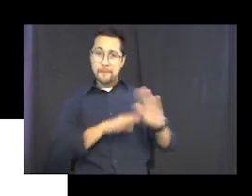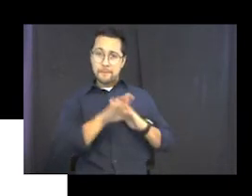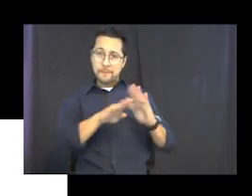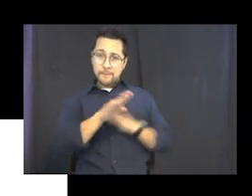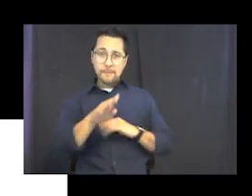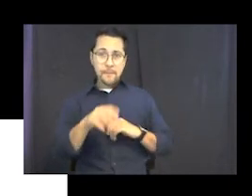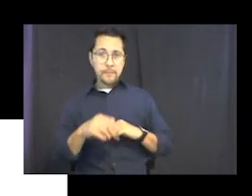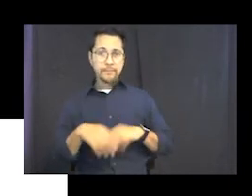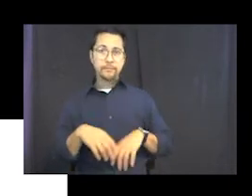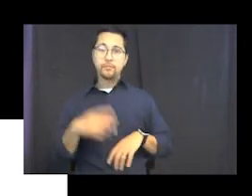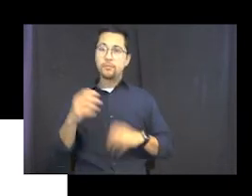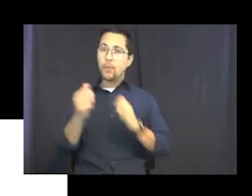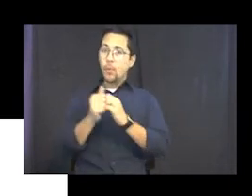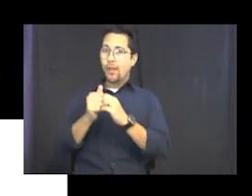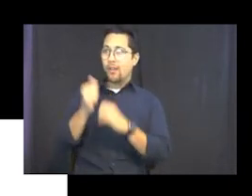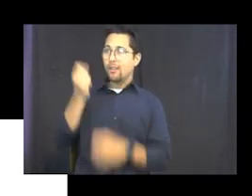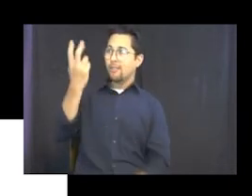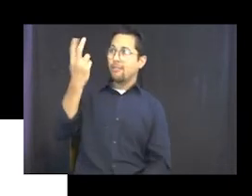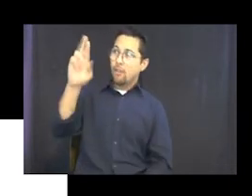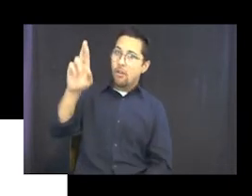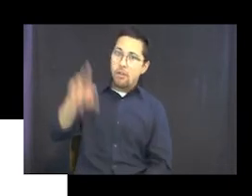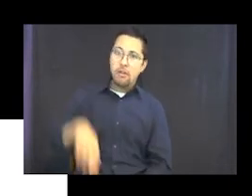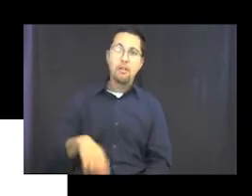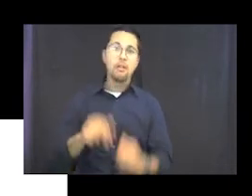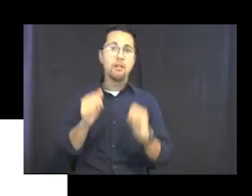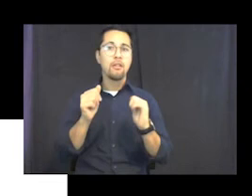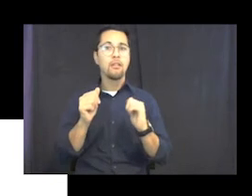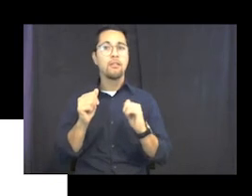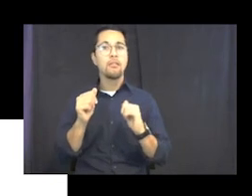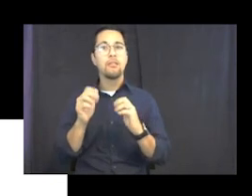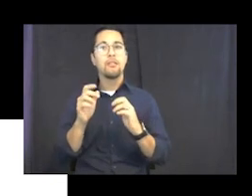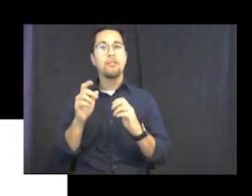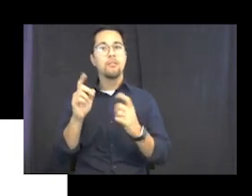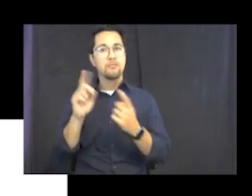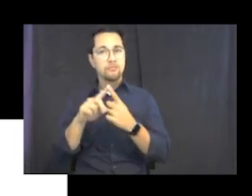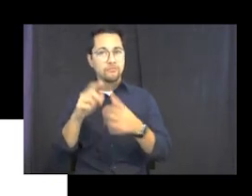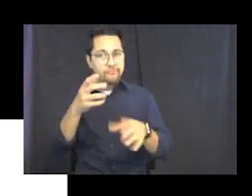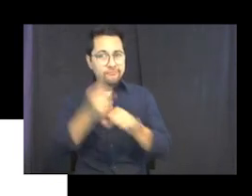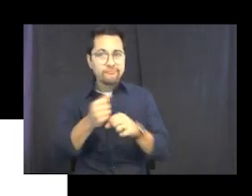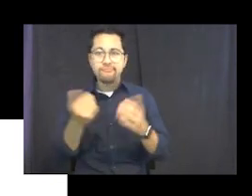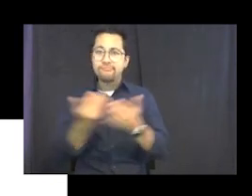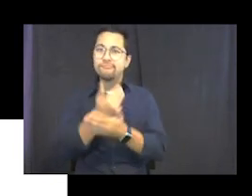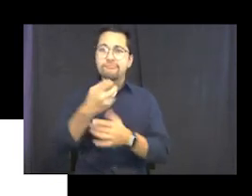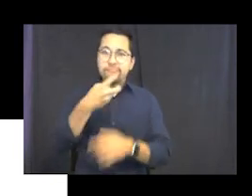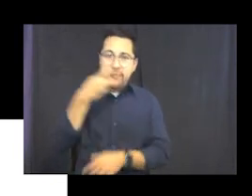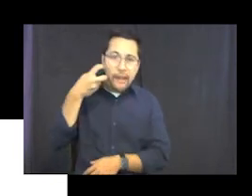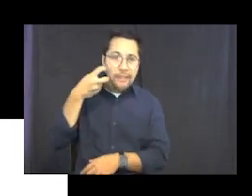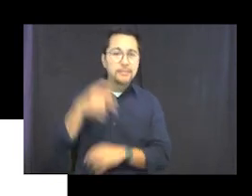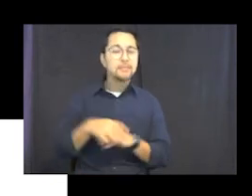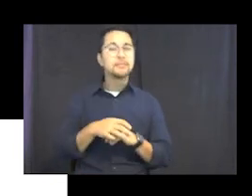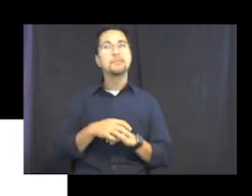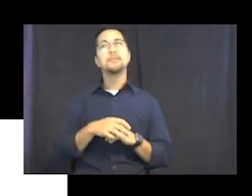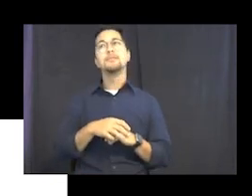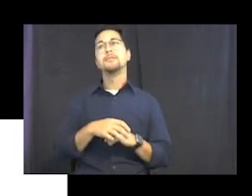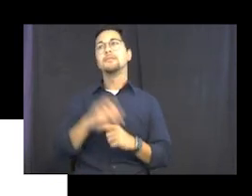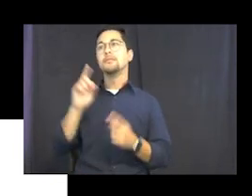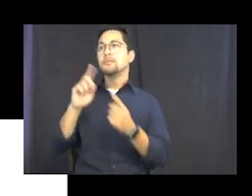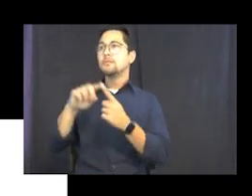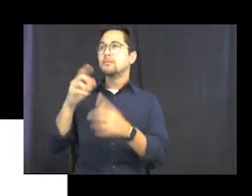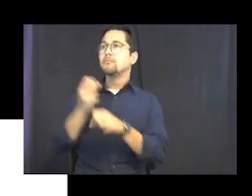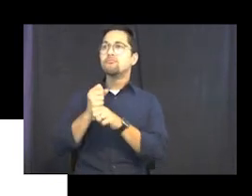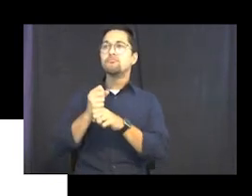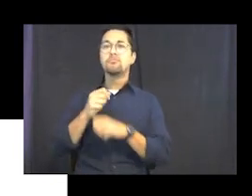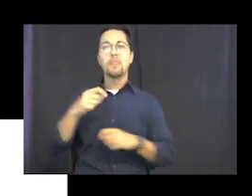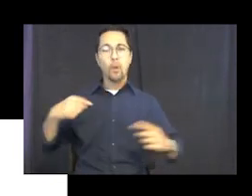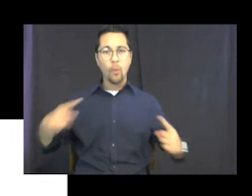with vocational rehabilitation, to get new braces, to get